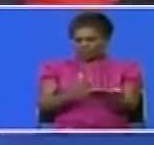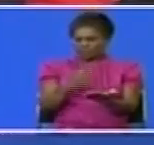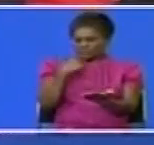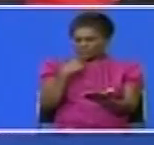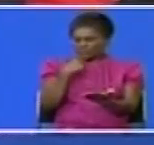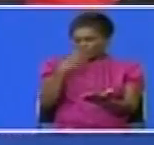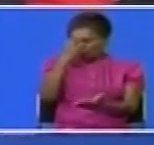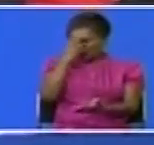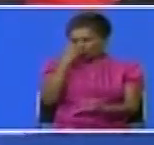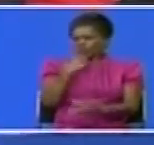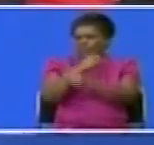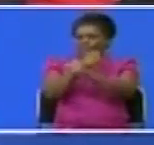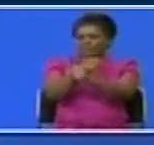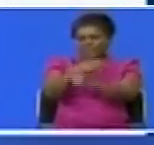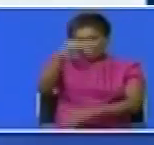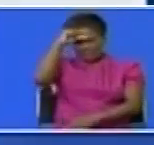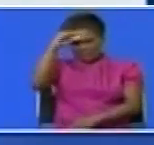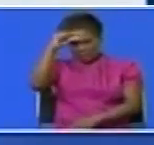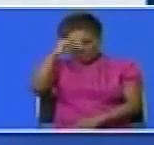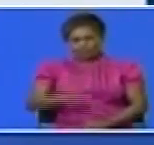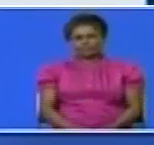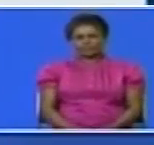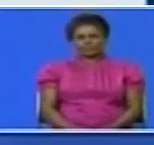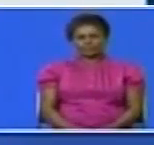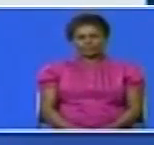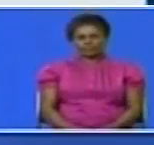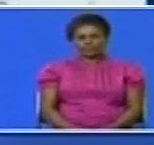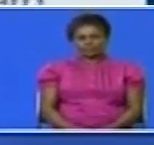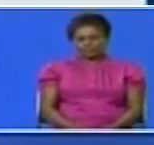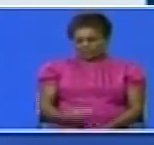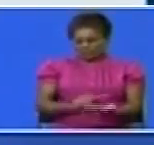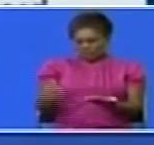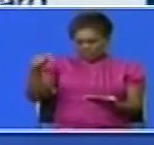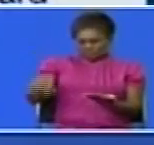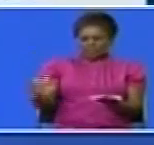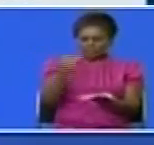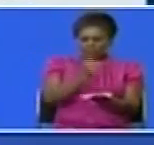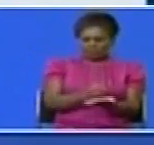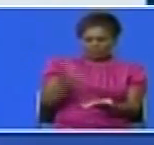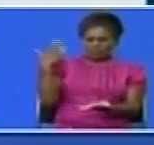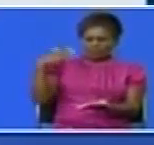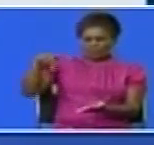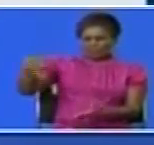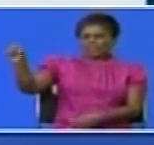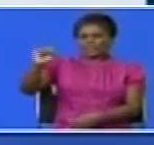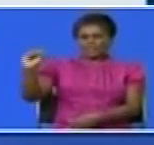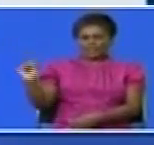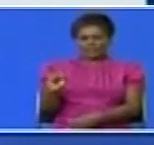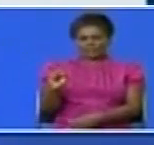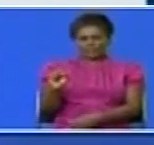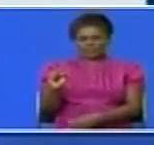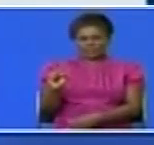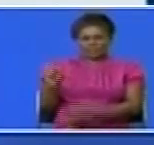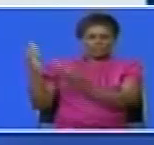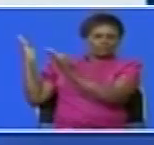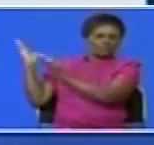Ruto came out to defend the government. President Uhuru Kenyatta this week appointed former head of public service Francis Kimemia to chair the Industrial and